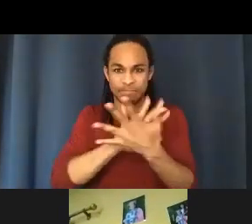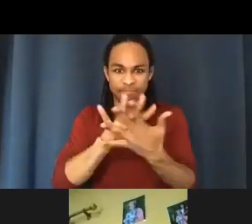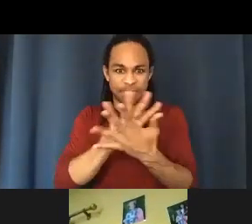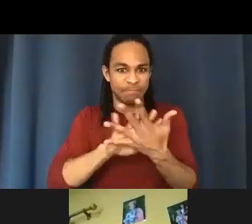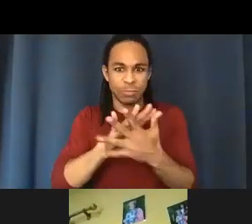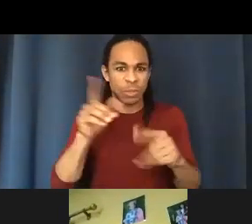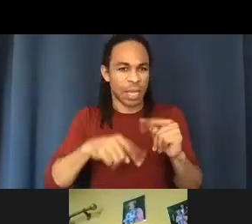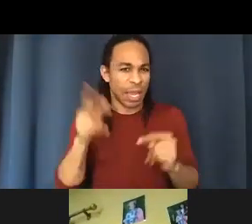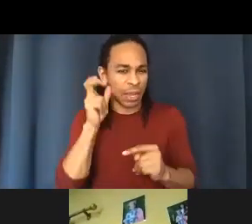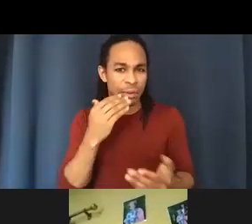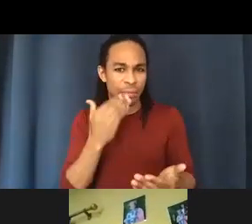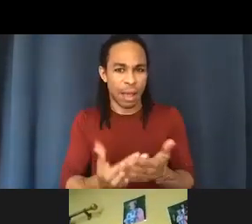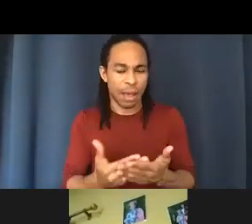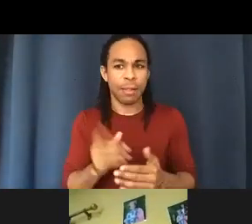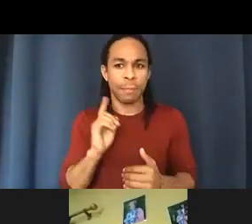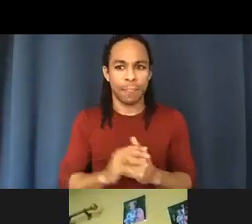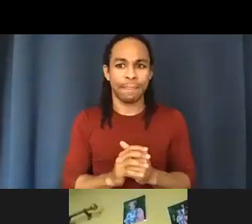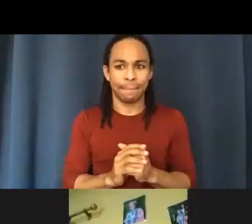Next slide, please.